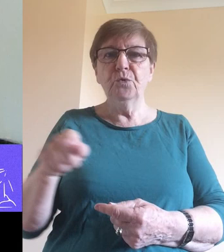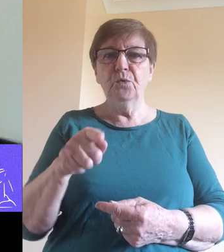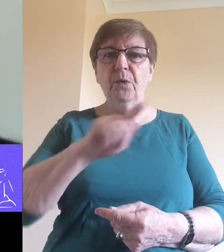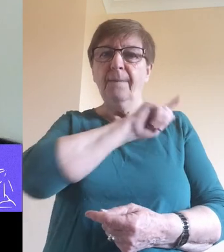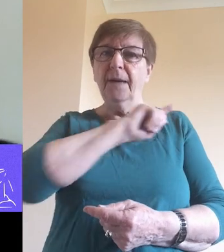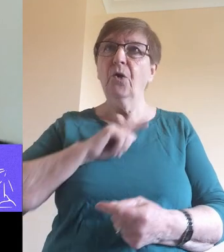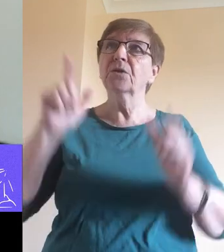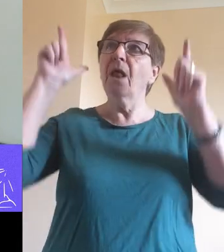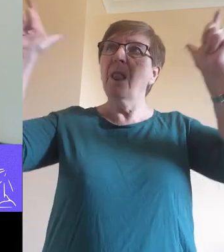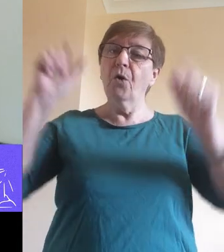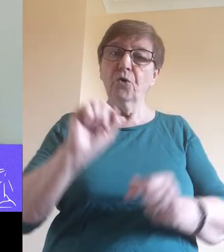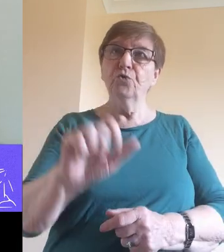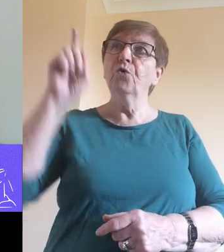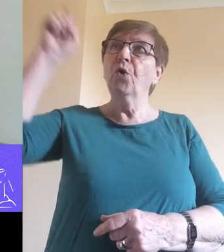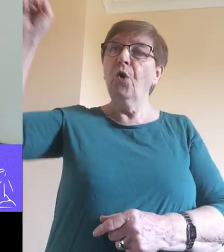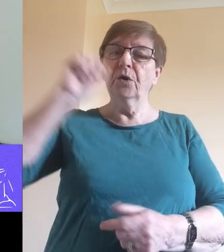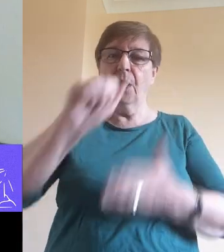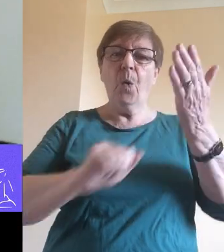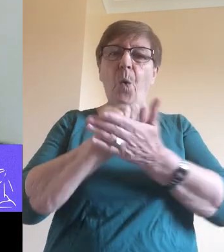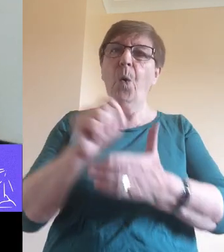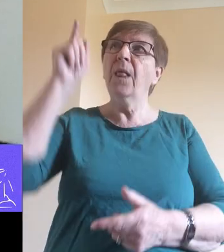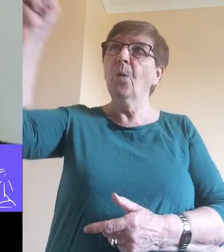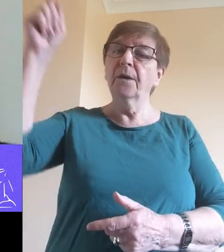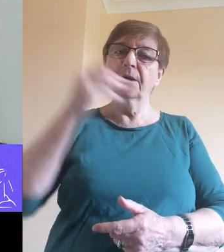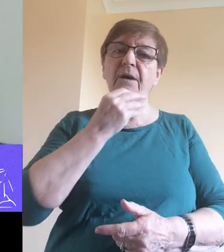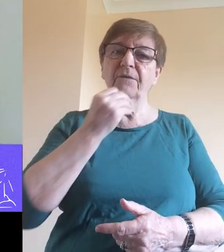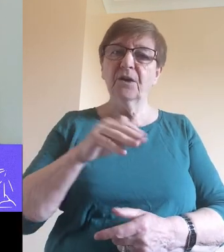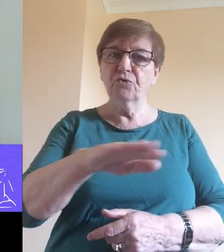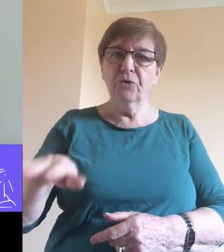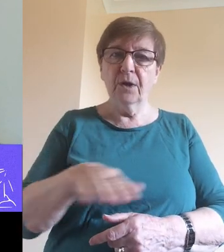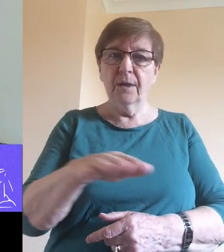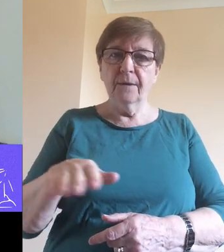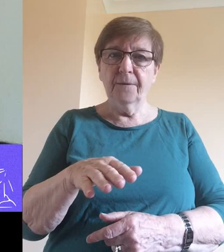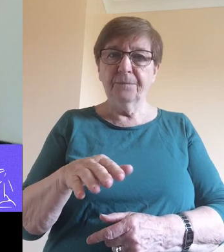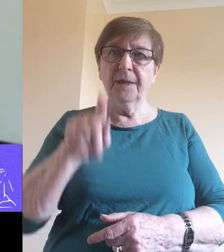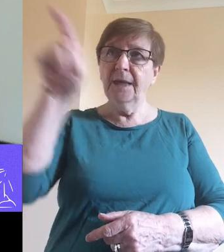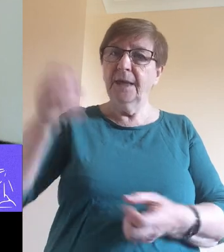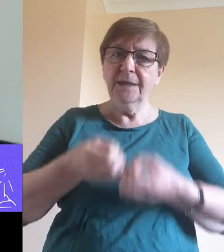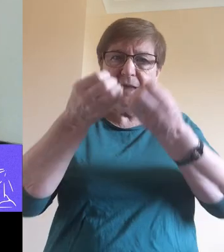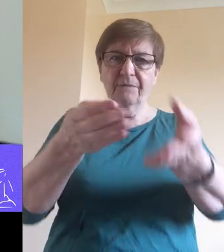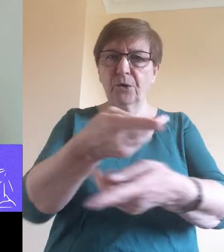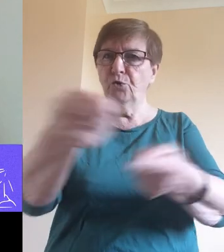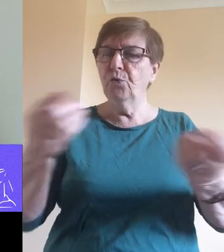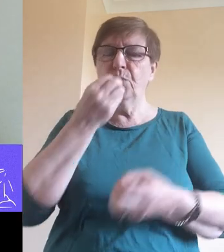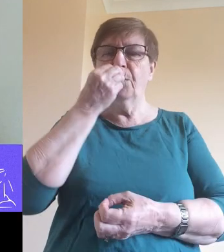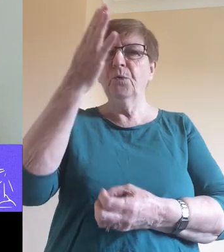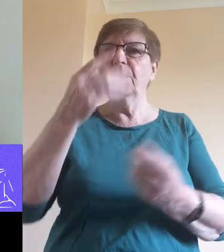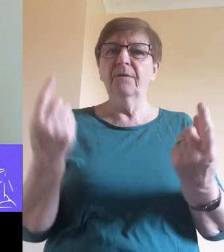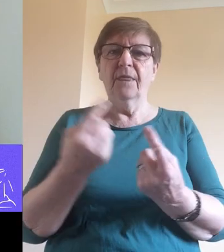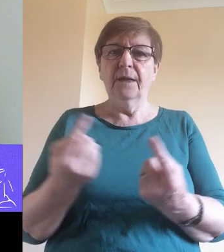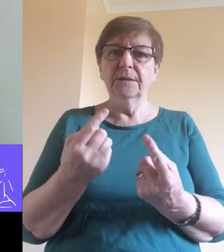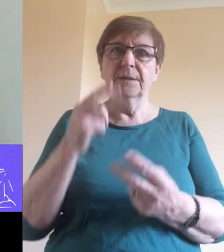Lord your God, the Holy One of Israel, for he has endowed you with splendour. Seek the